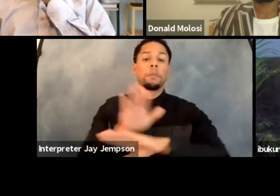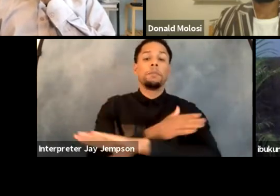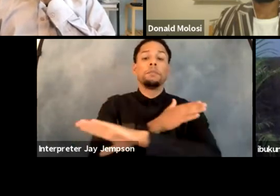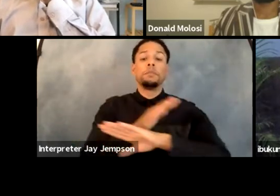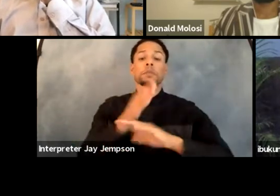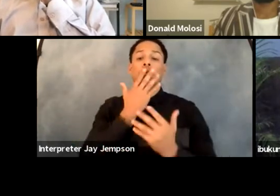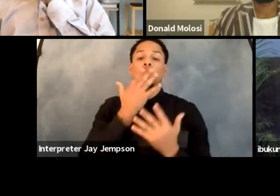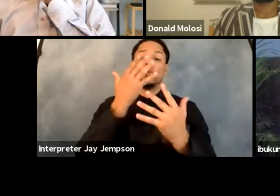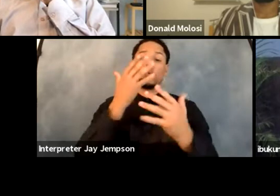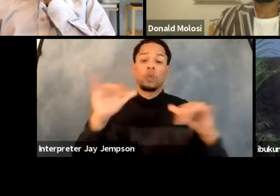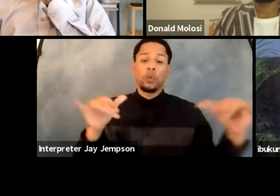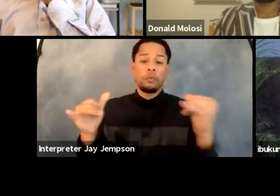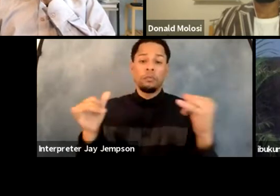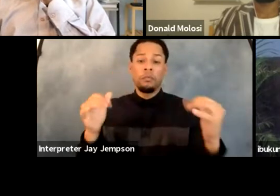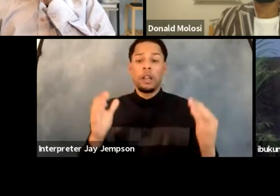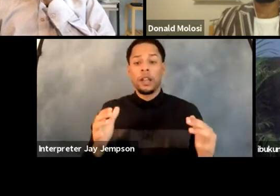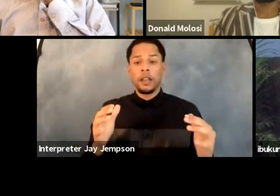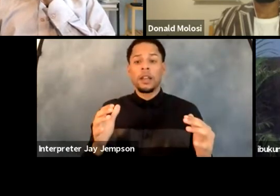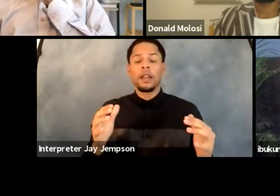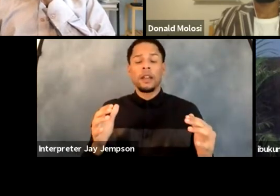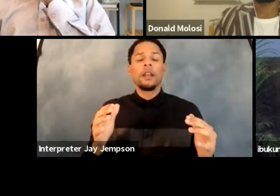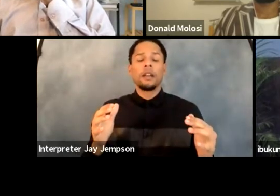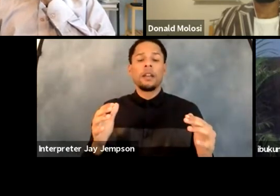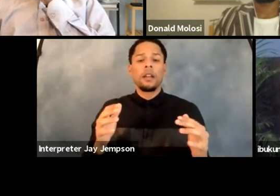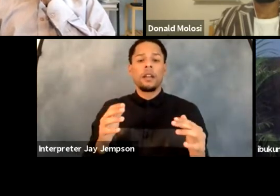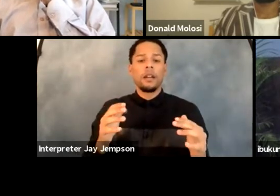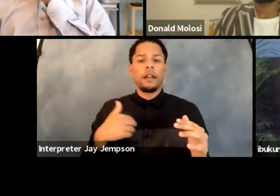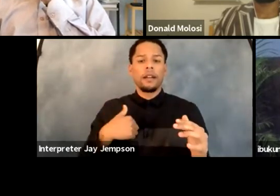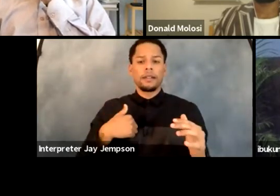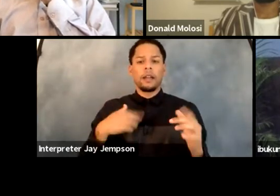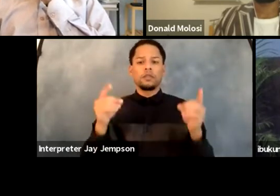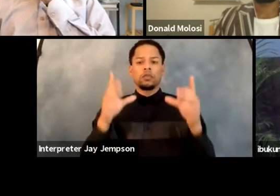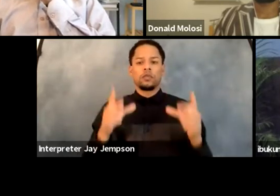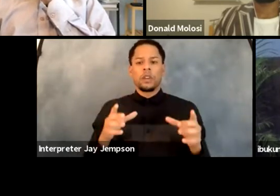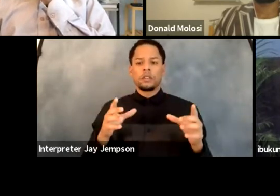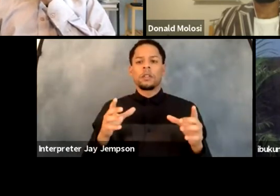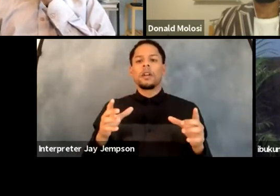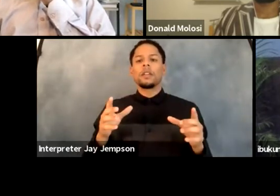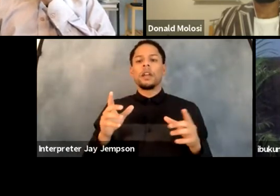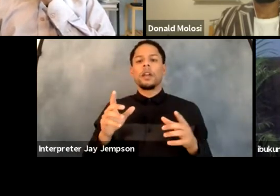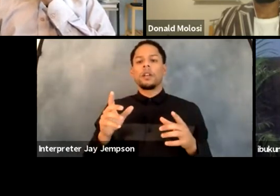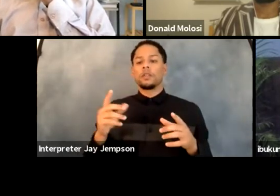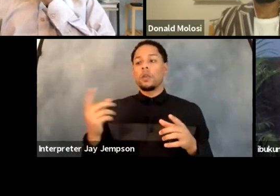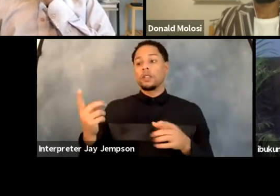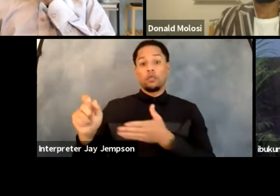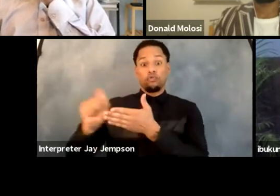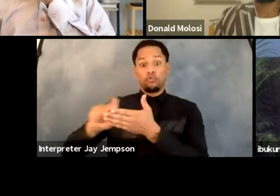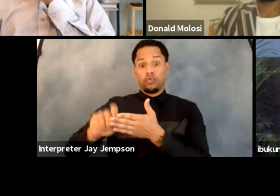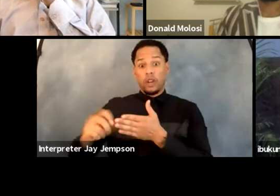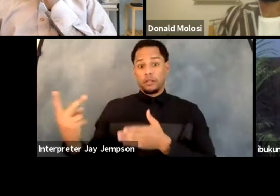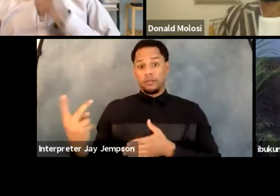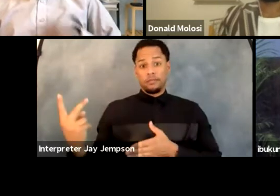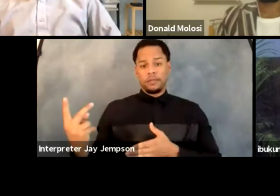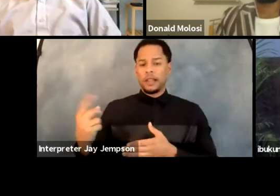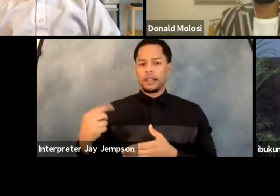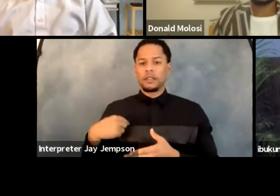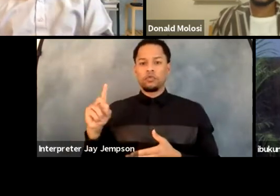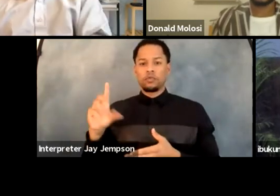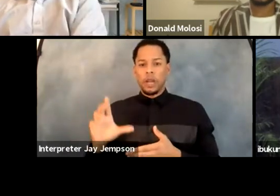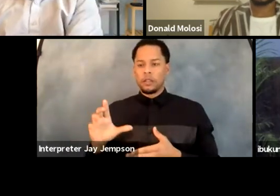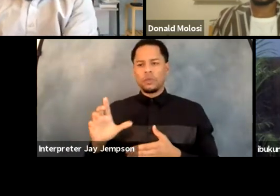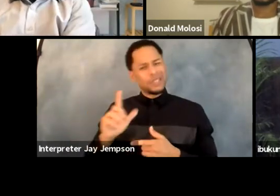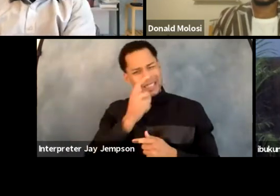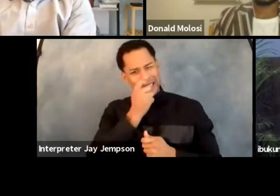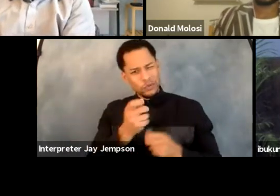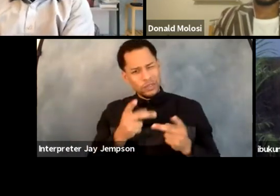formed part of the dramaturge process with the writer, which was an interesting position for me, because I had never,